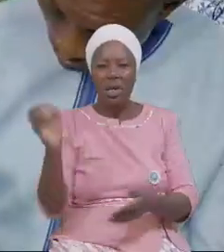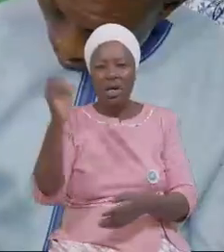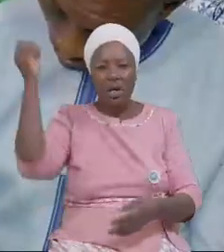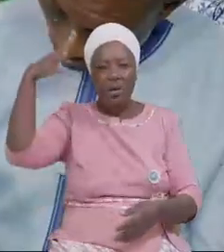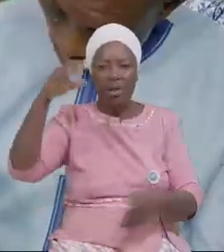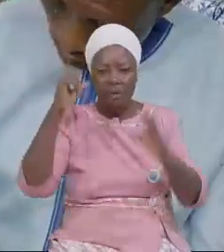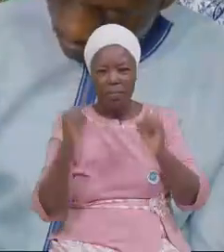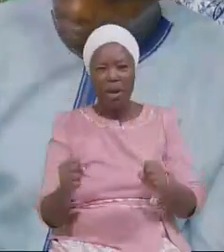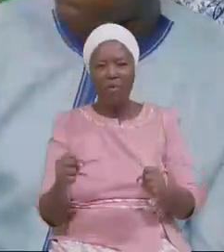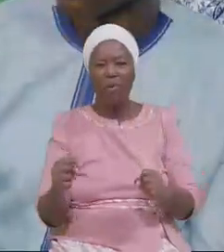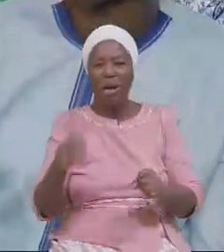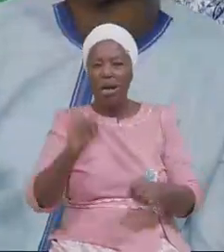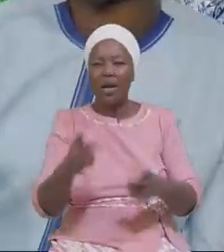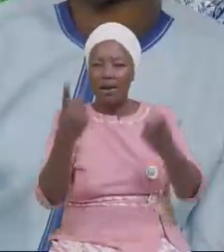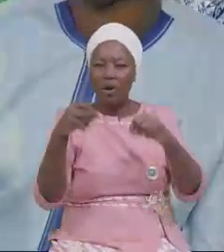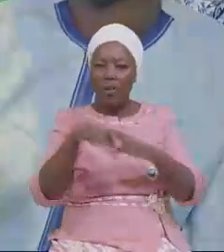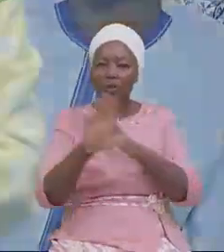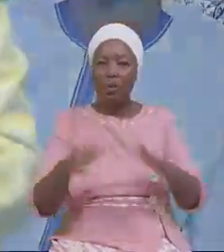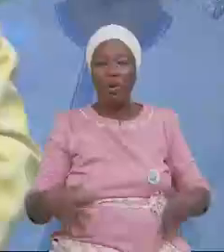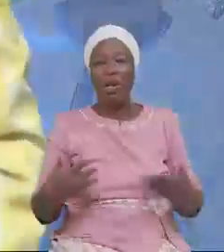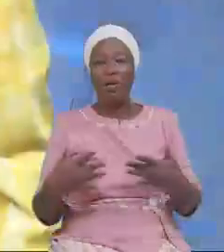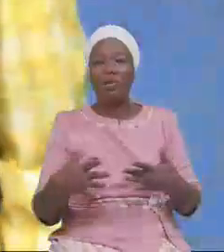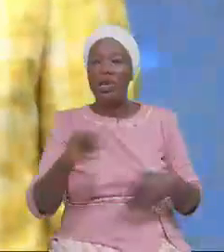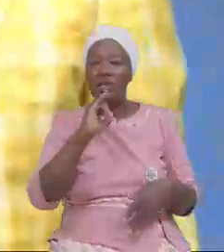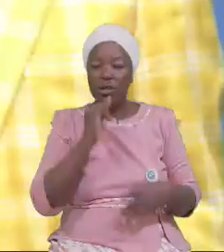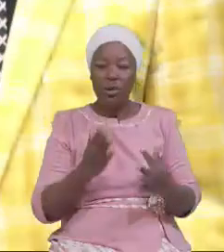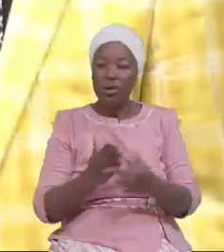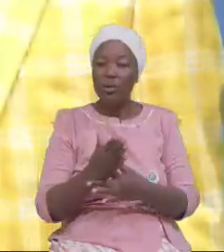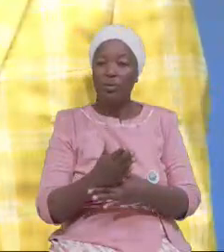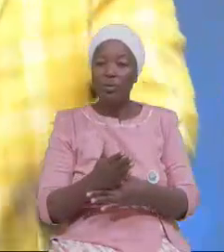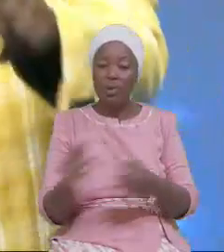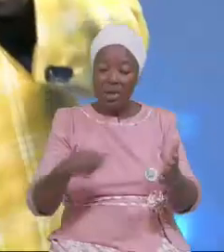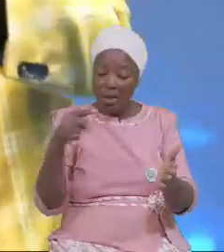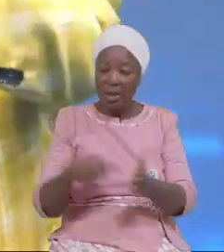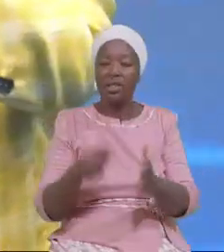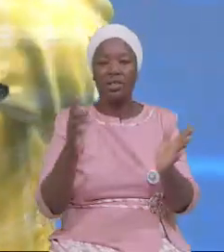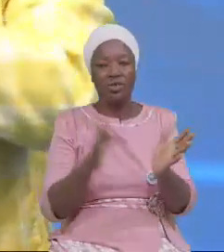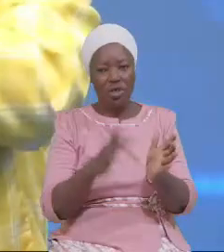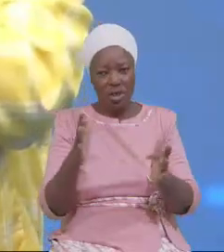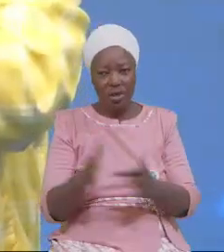power can come into your life is through this Jesus, and the